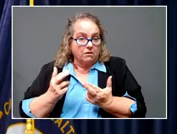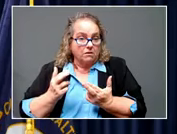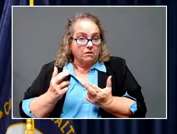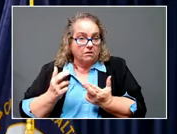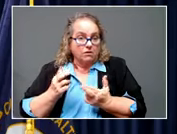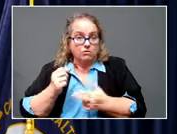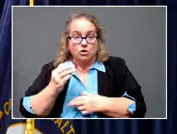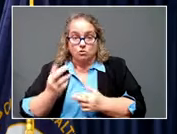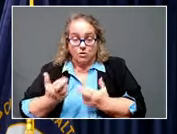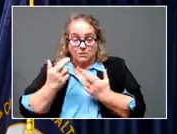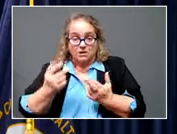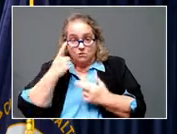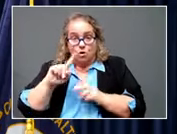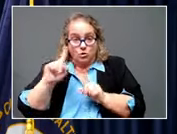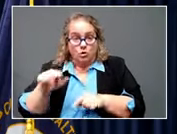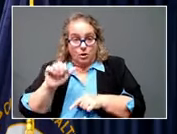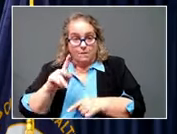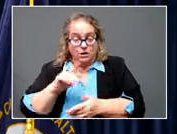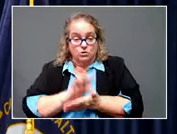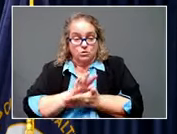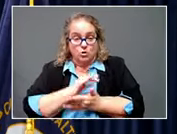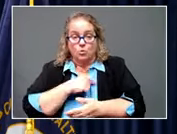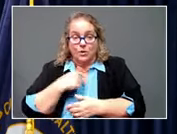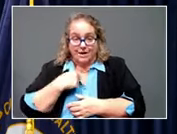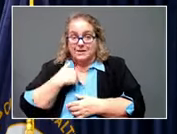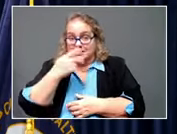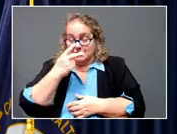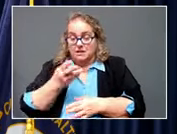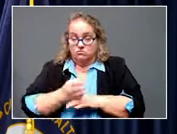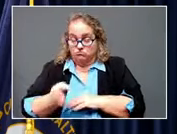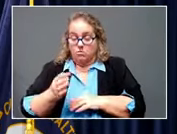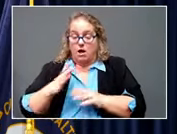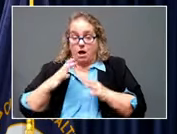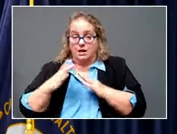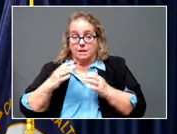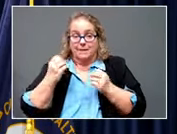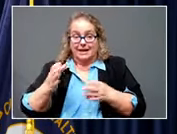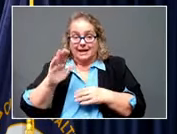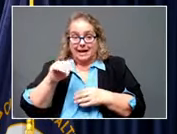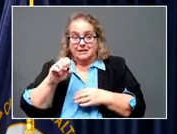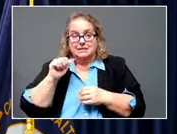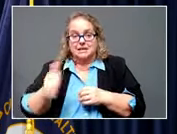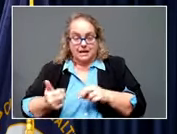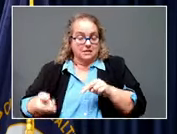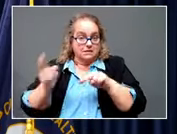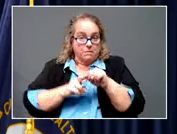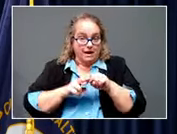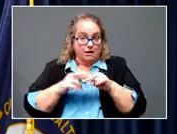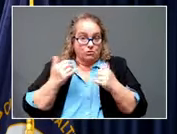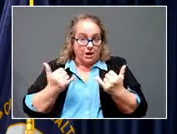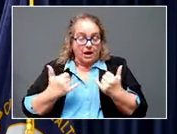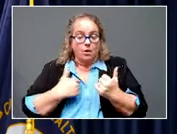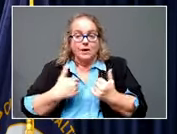for returning to school. We have seen over holidays that cases can spike. Right now we have the